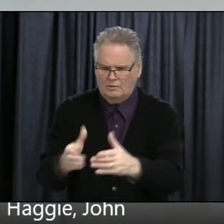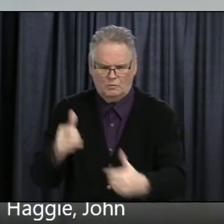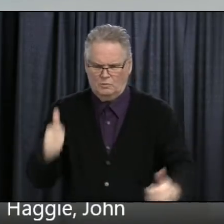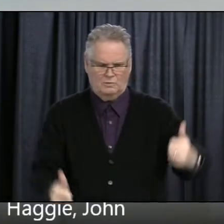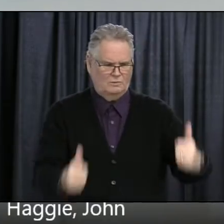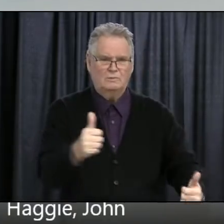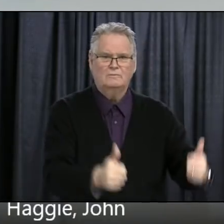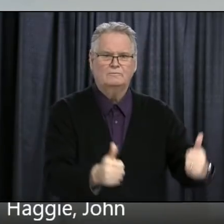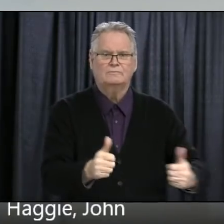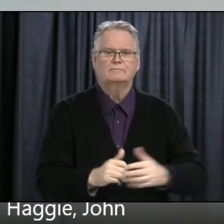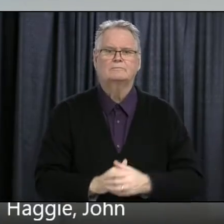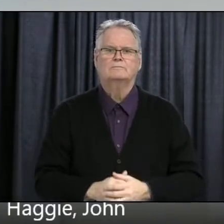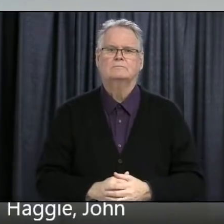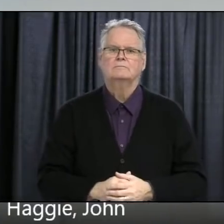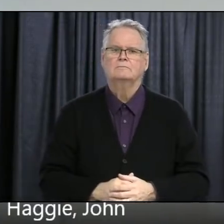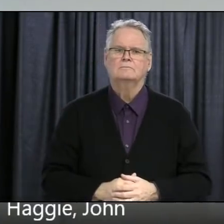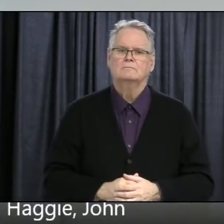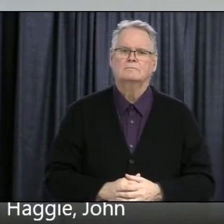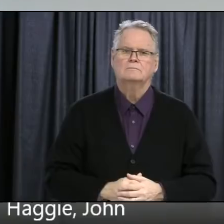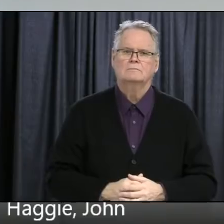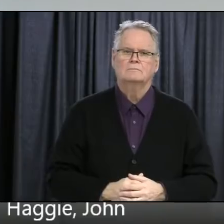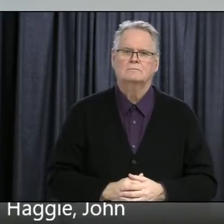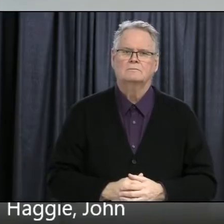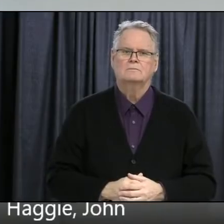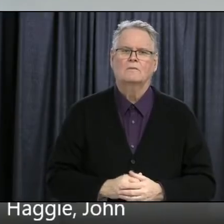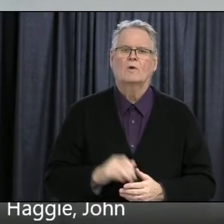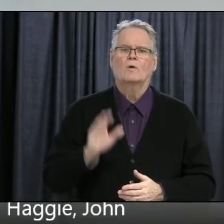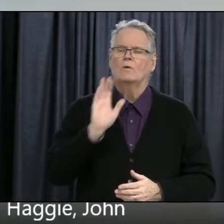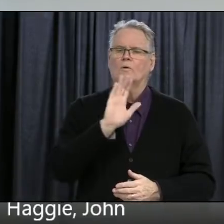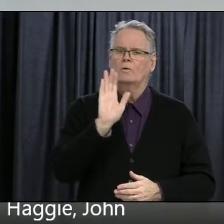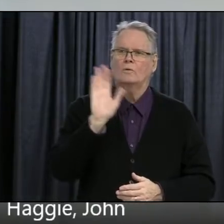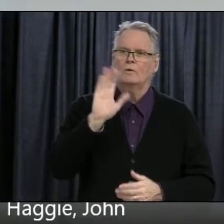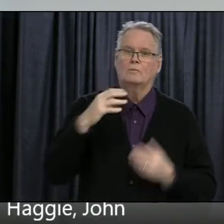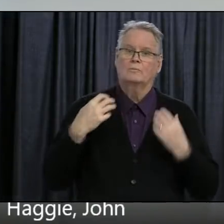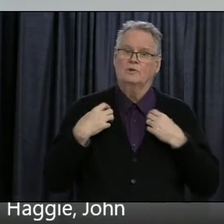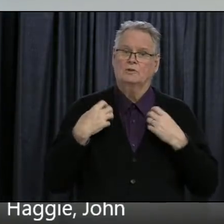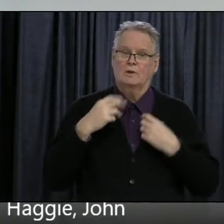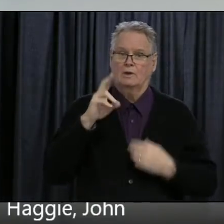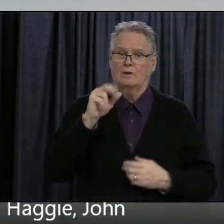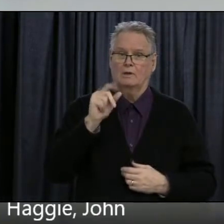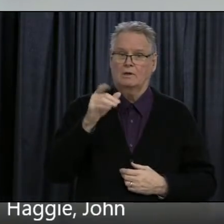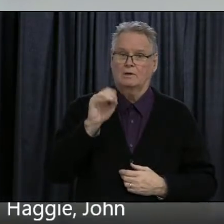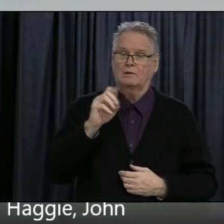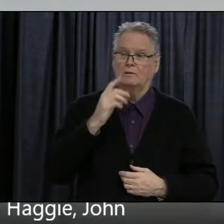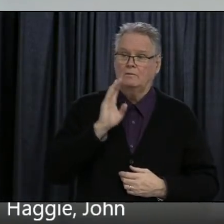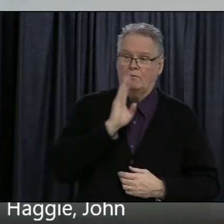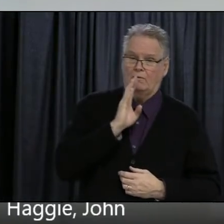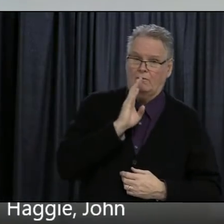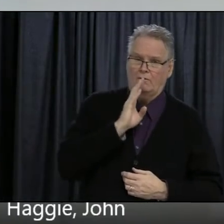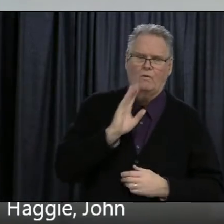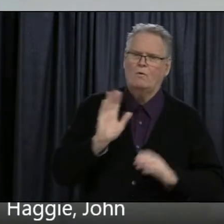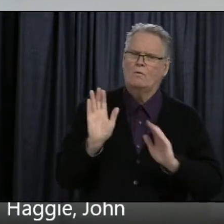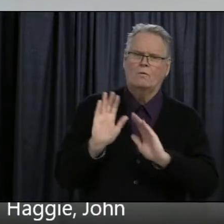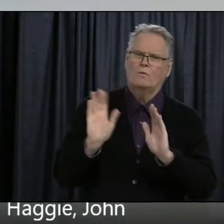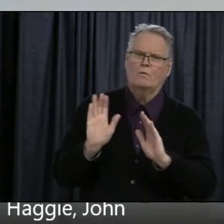No, the vaccine distribution in phase 1 is based on your likelihood of